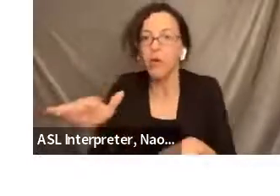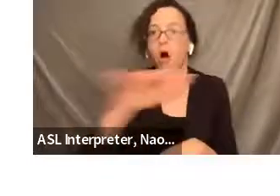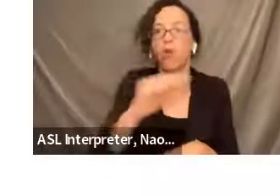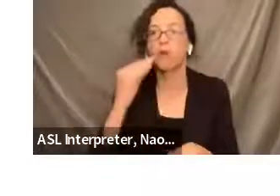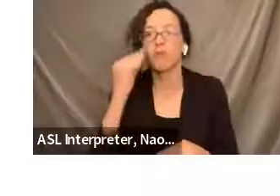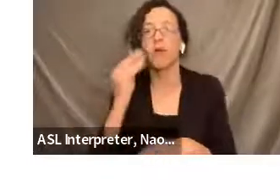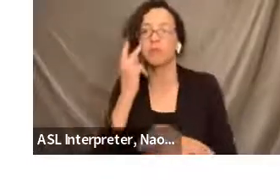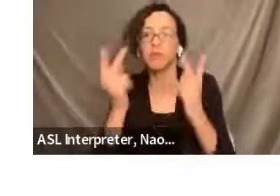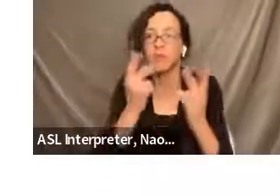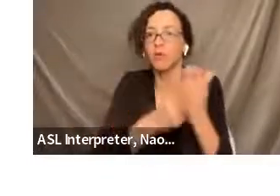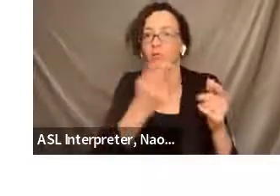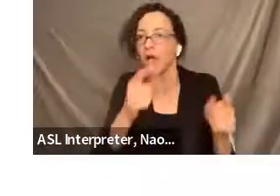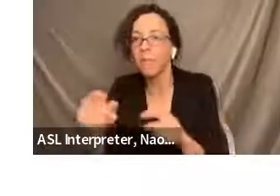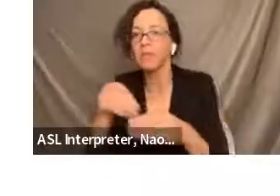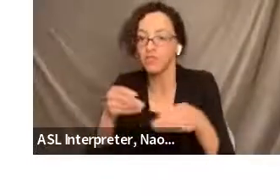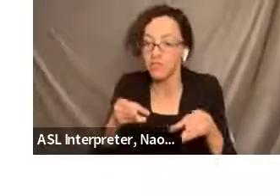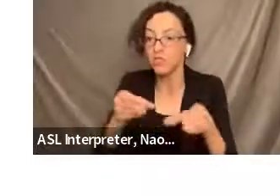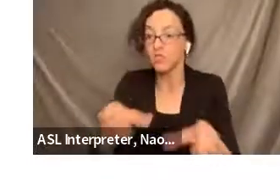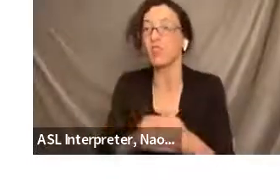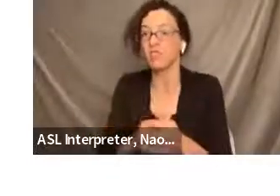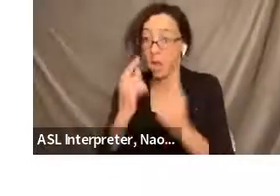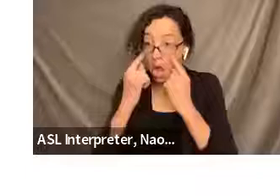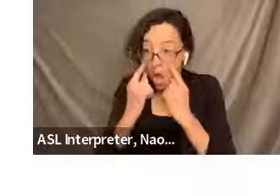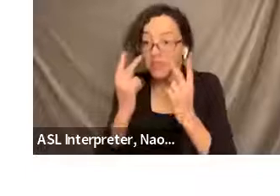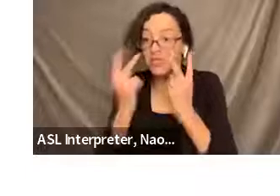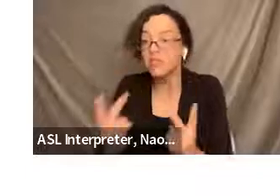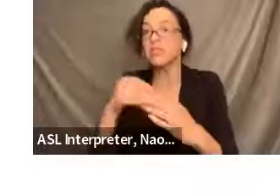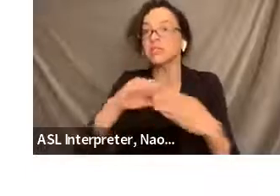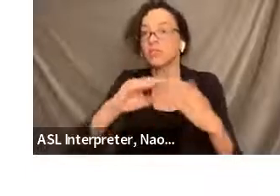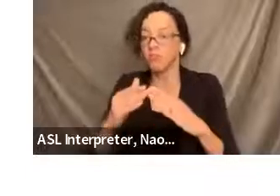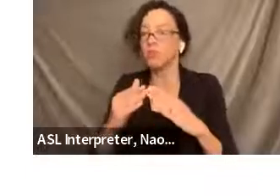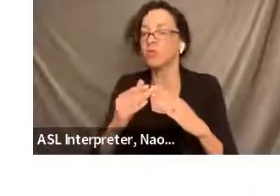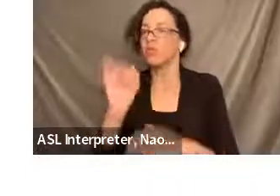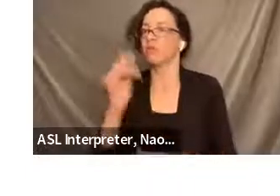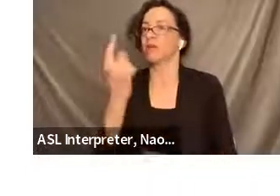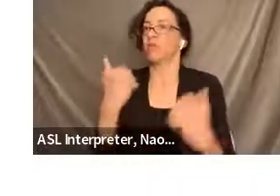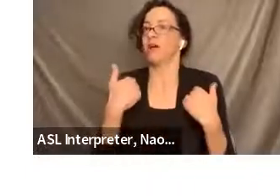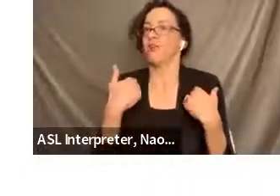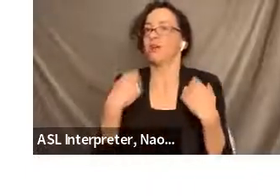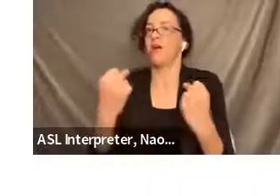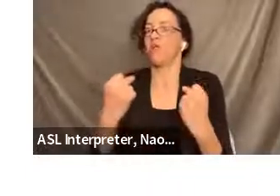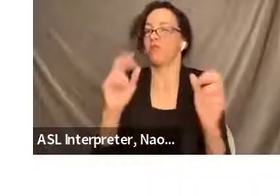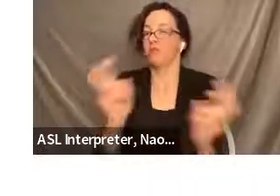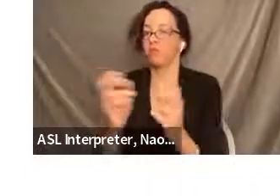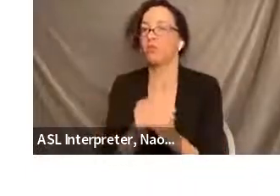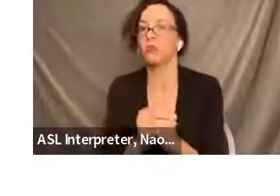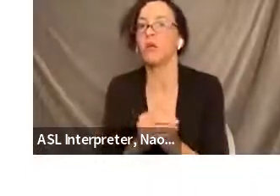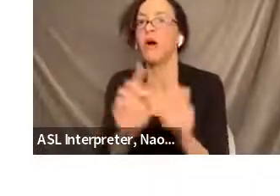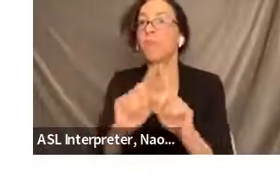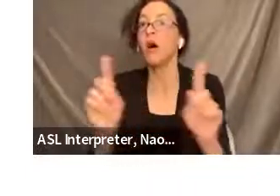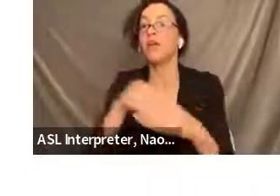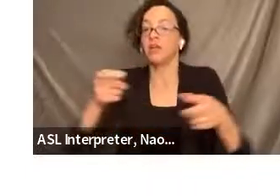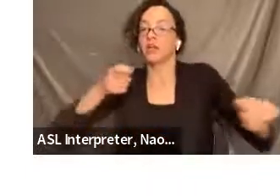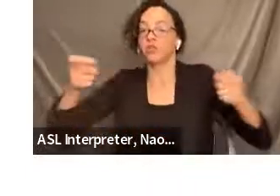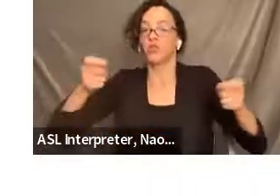community when someone has a health issue. But at the receiving facilities in a controlled environment as an emergency doc, we receive